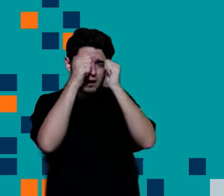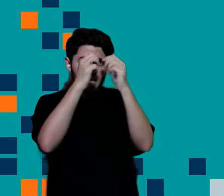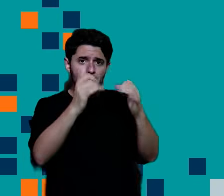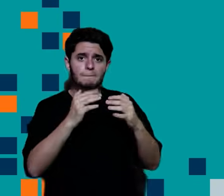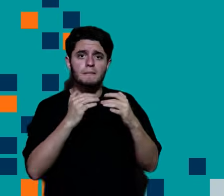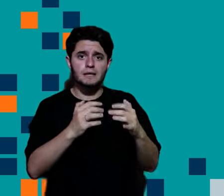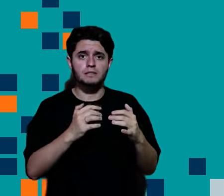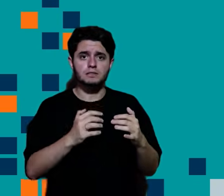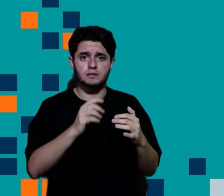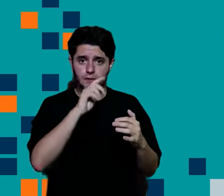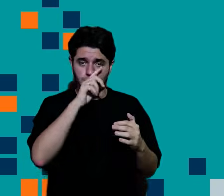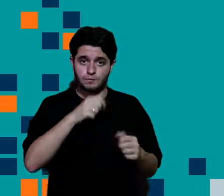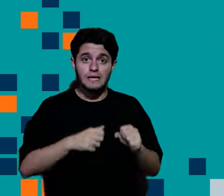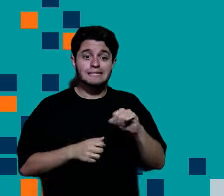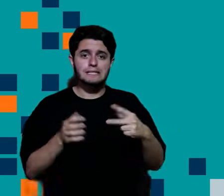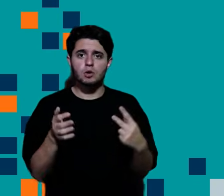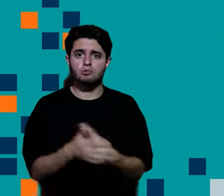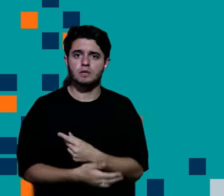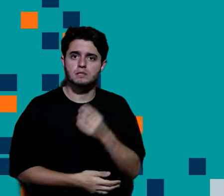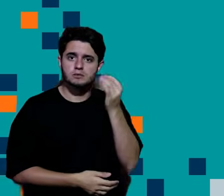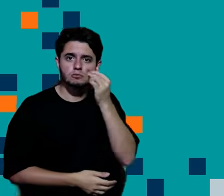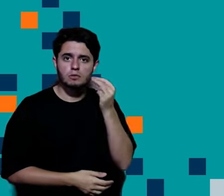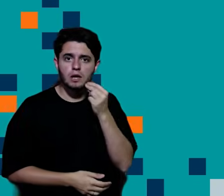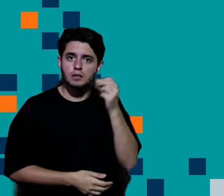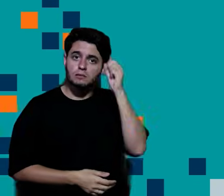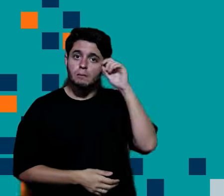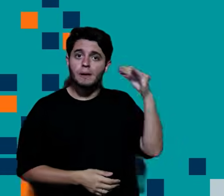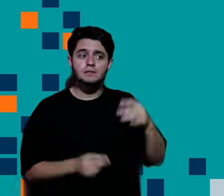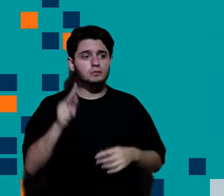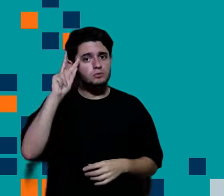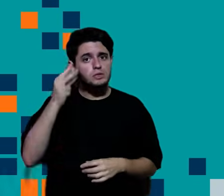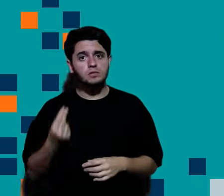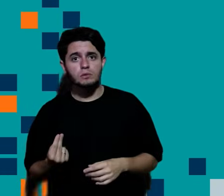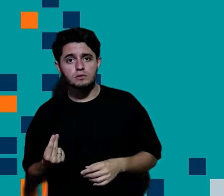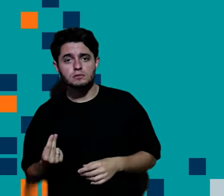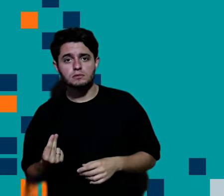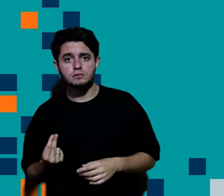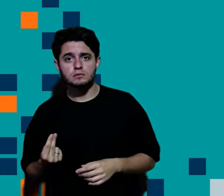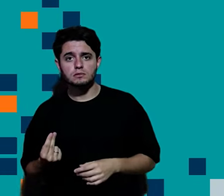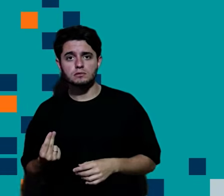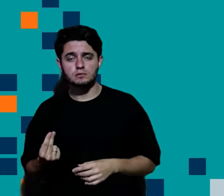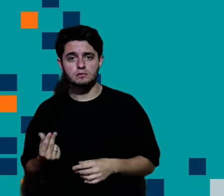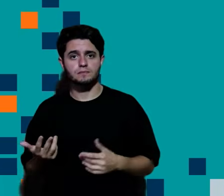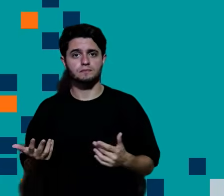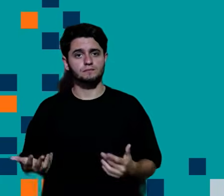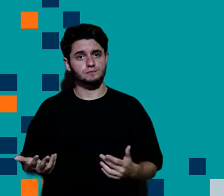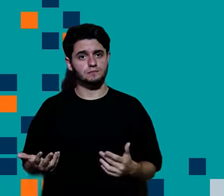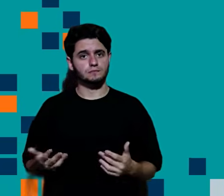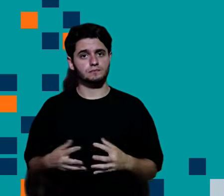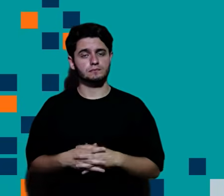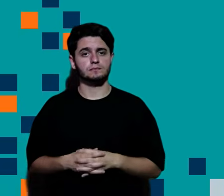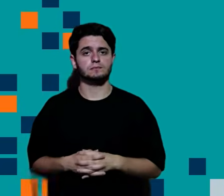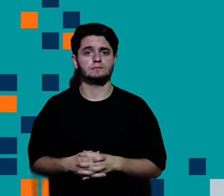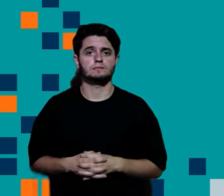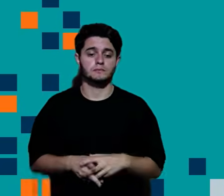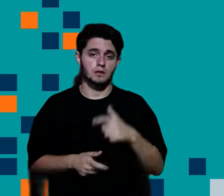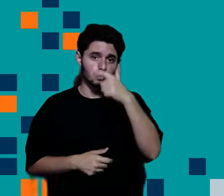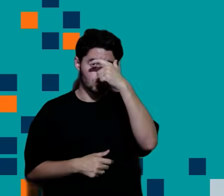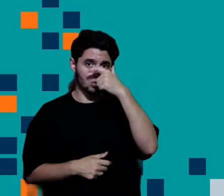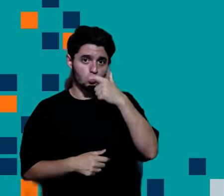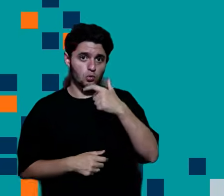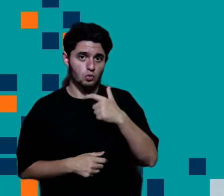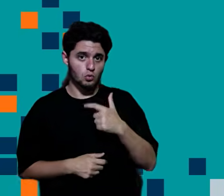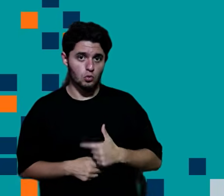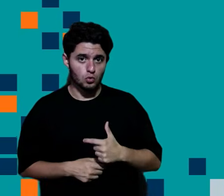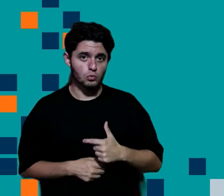between 20, 25 to 30%. The neurons in the brain are growing at a significant